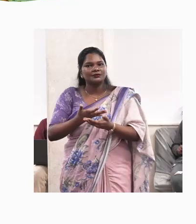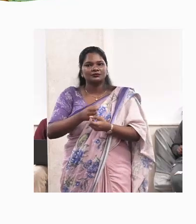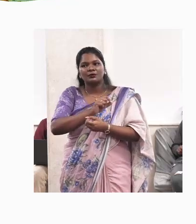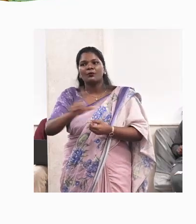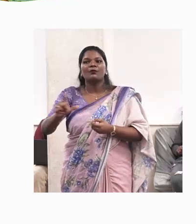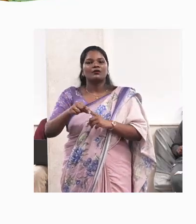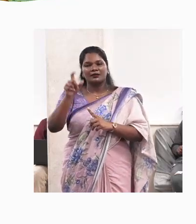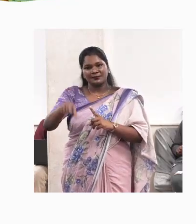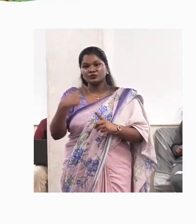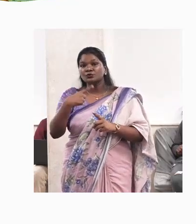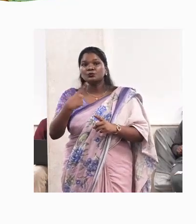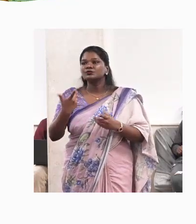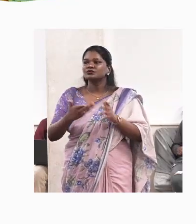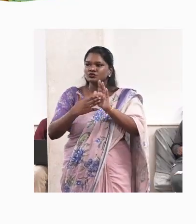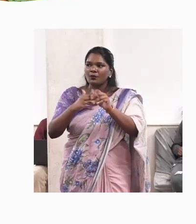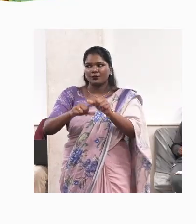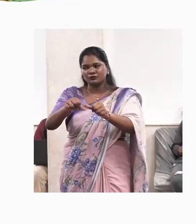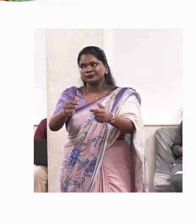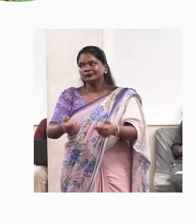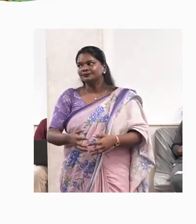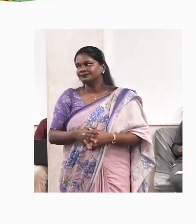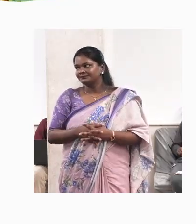with the person who's facilitating the process.